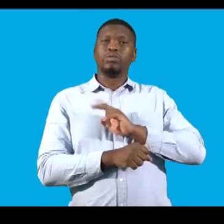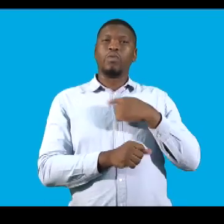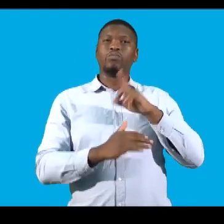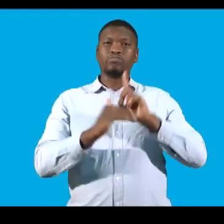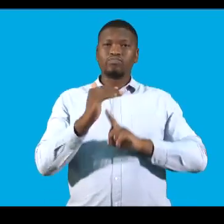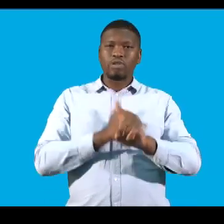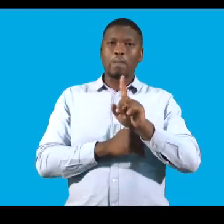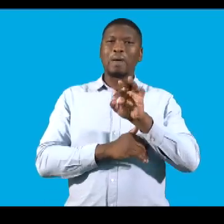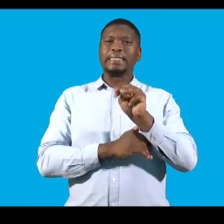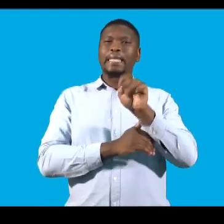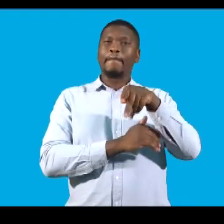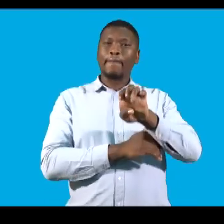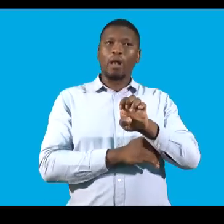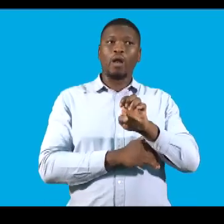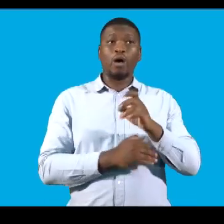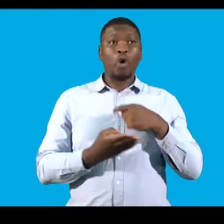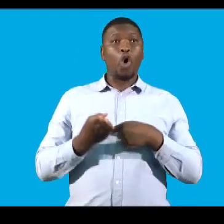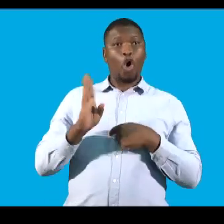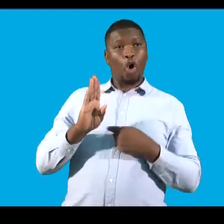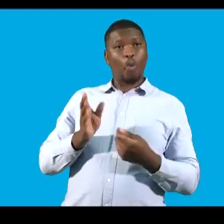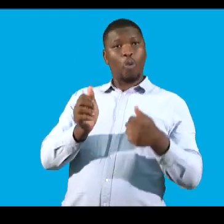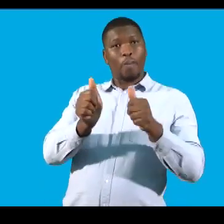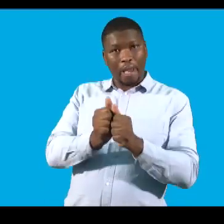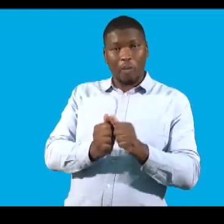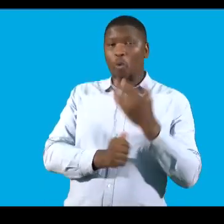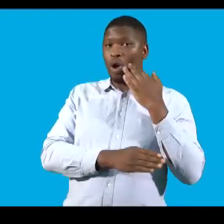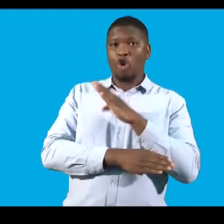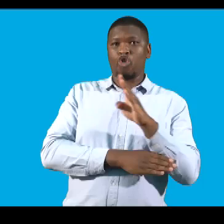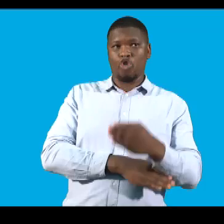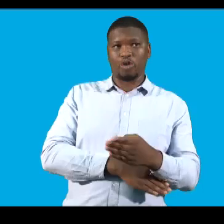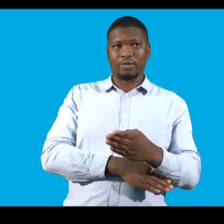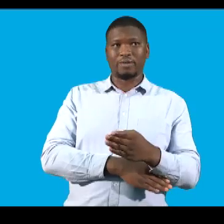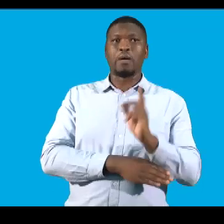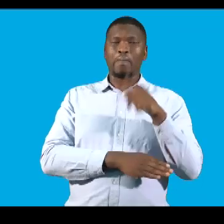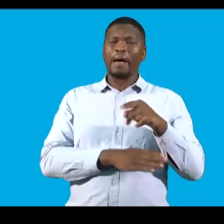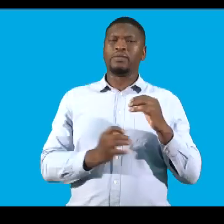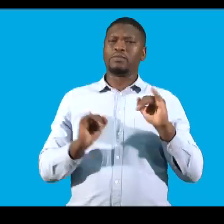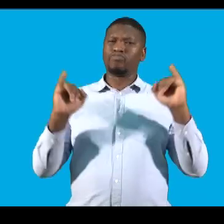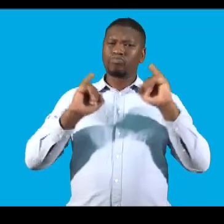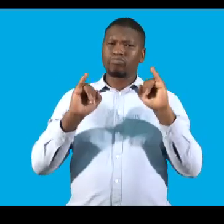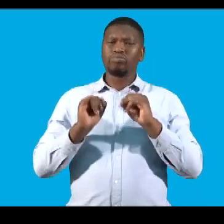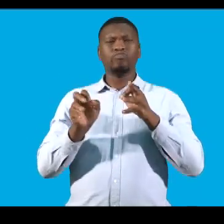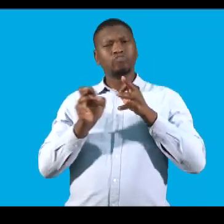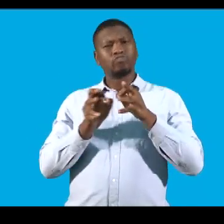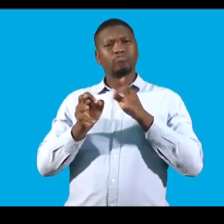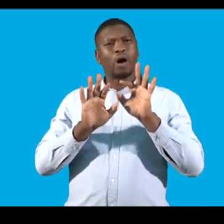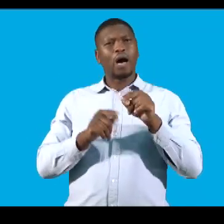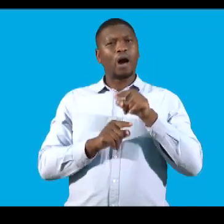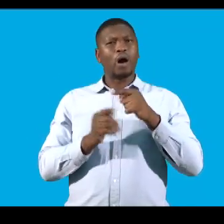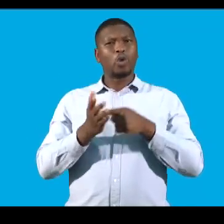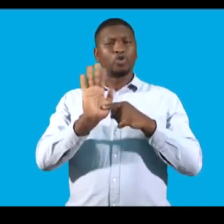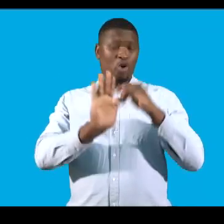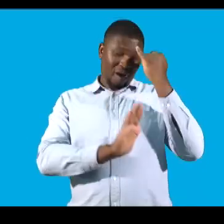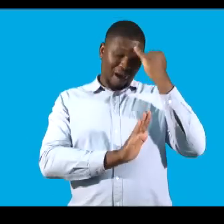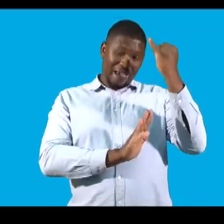temple's inner shrine, God being with thee when we know not. Critically comment on how the speaker's tone conveys the central